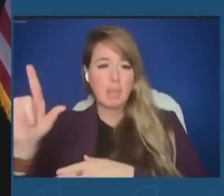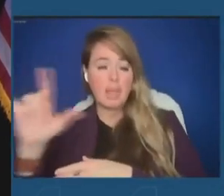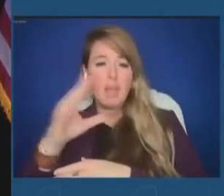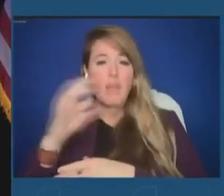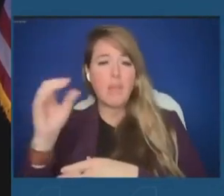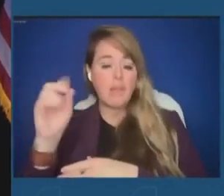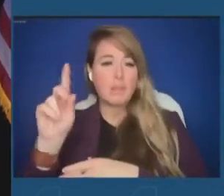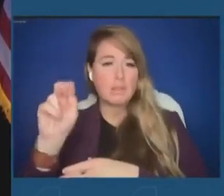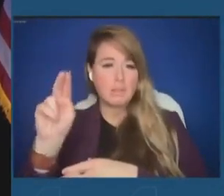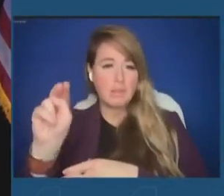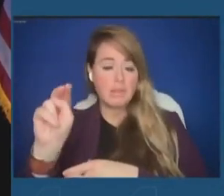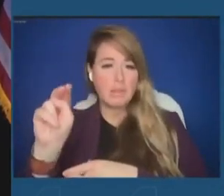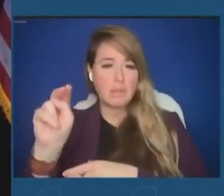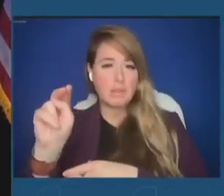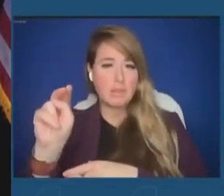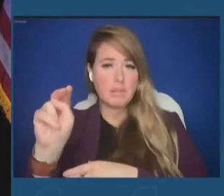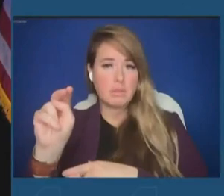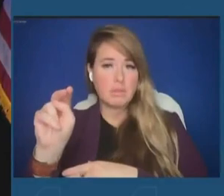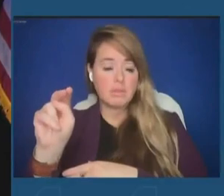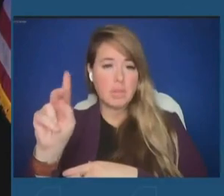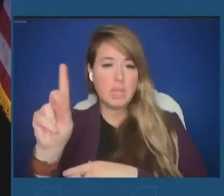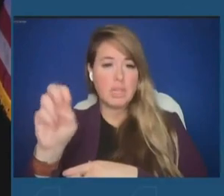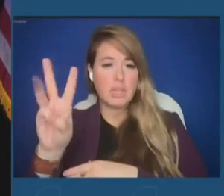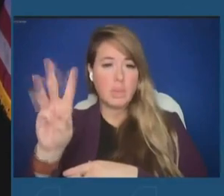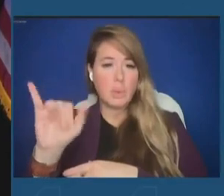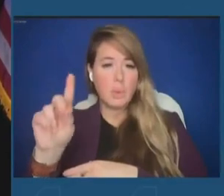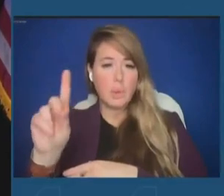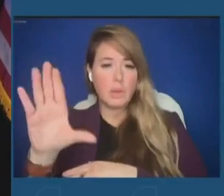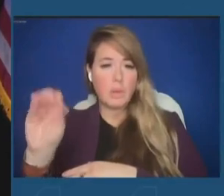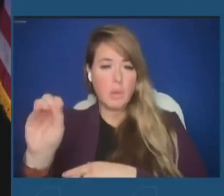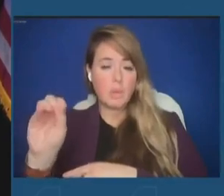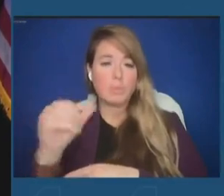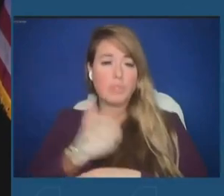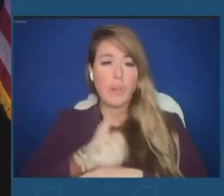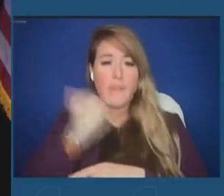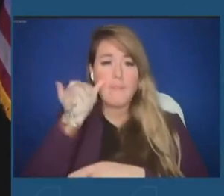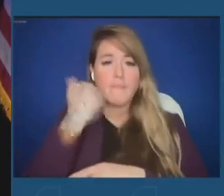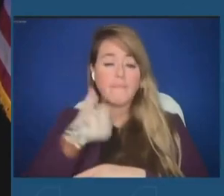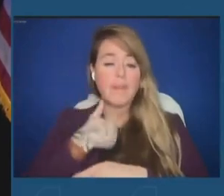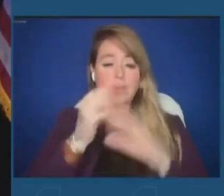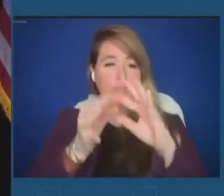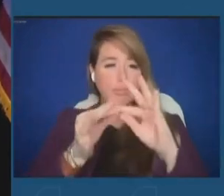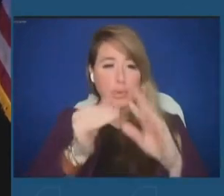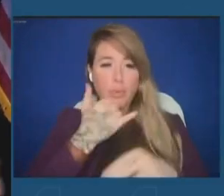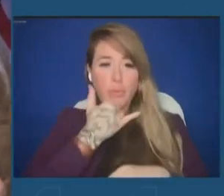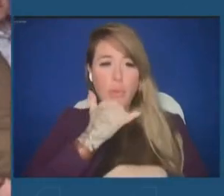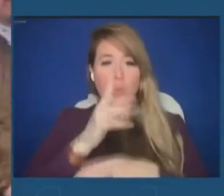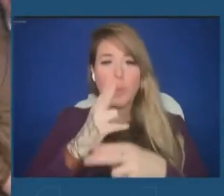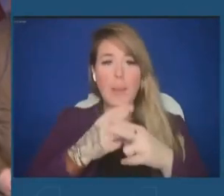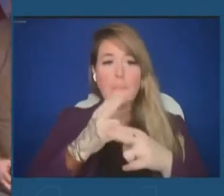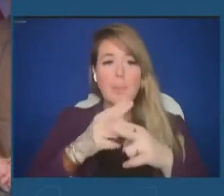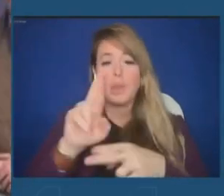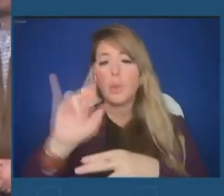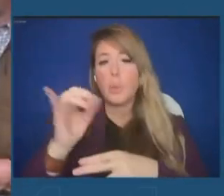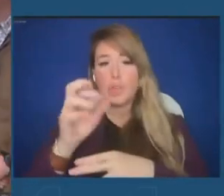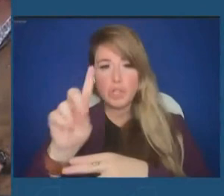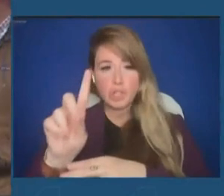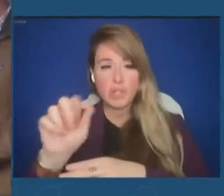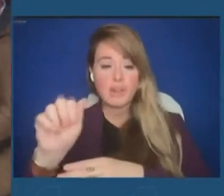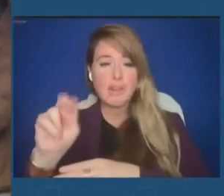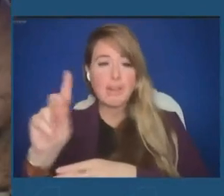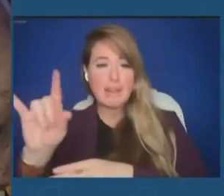Don Dawidko. Excuse me if I butchered your name, Don. Ron. Richard, Andy, Bill, and Ron of North